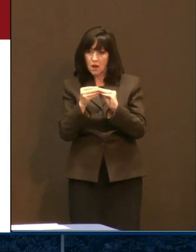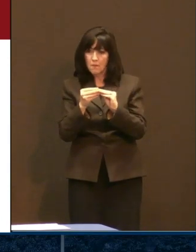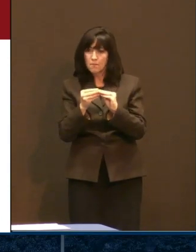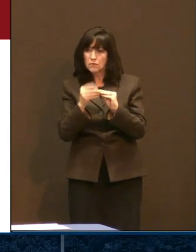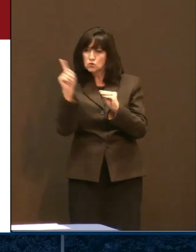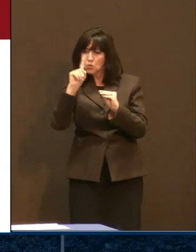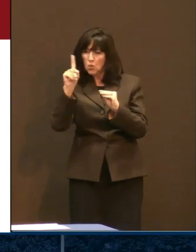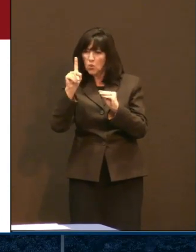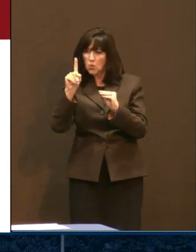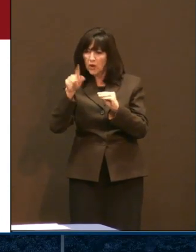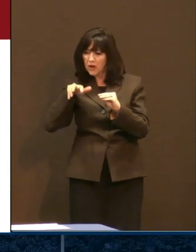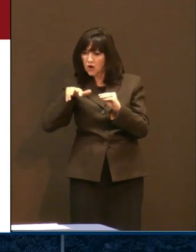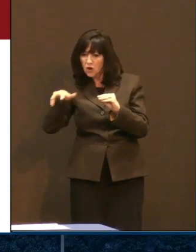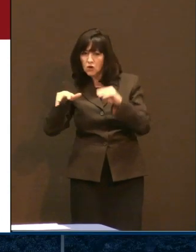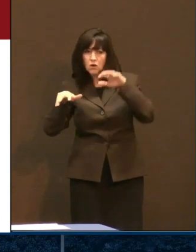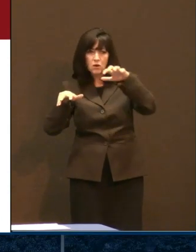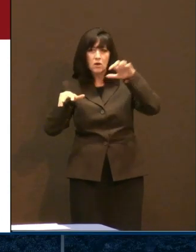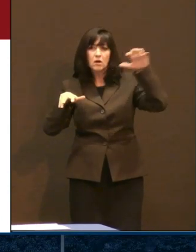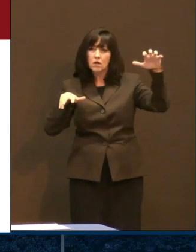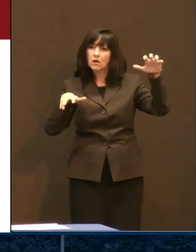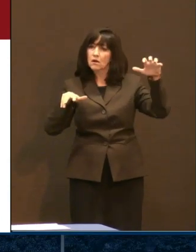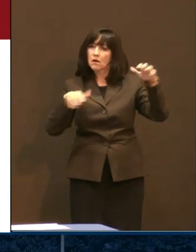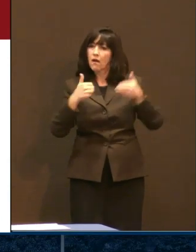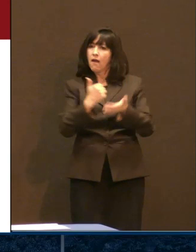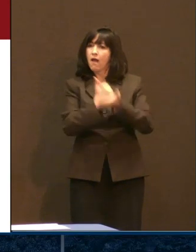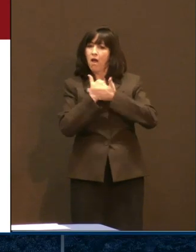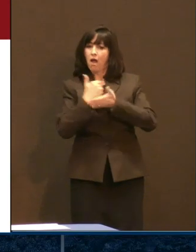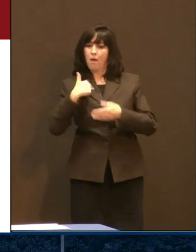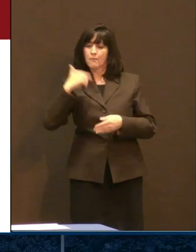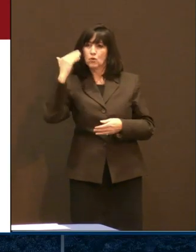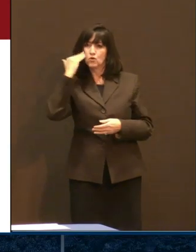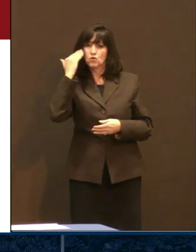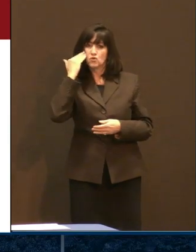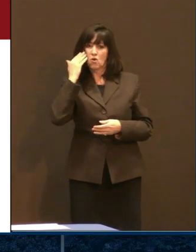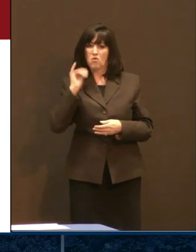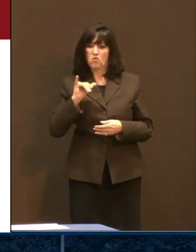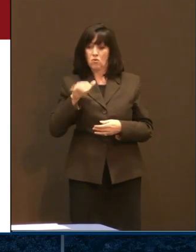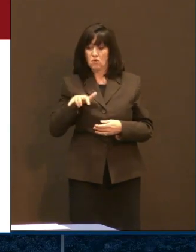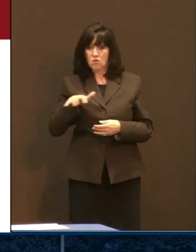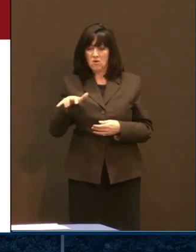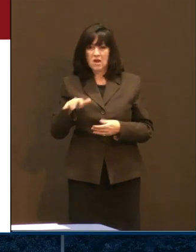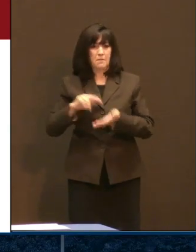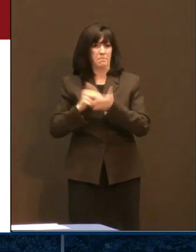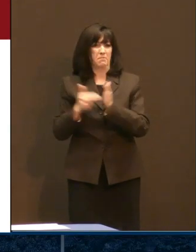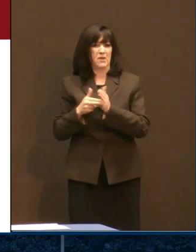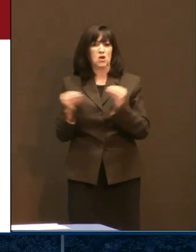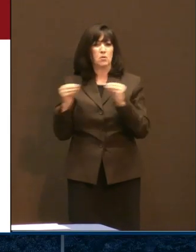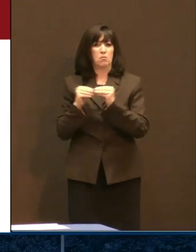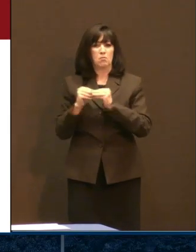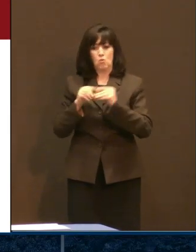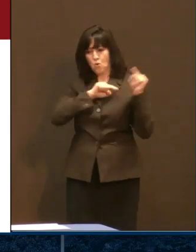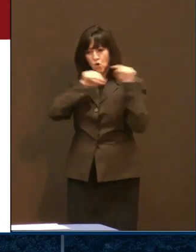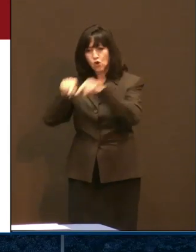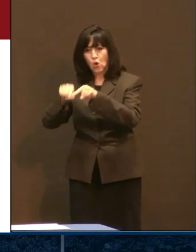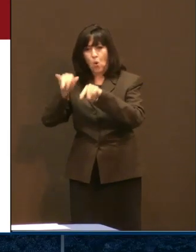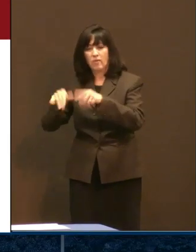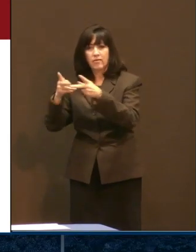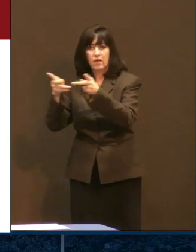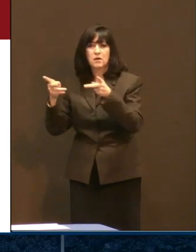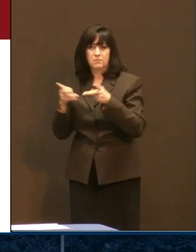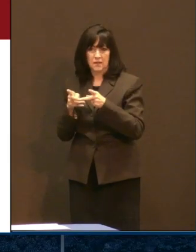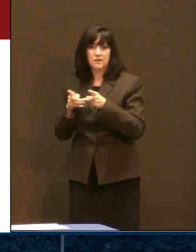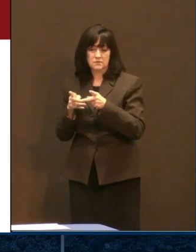on our My Healthy Community website. You can see, which zip codes more people are being tested and which are